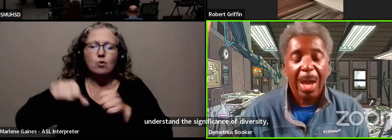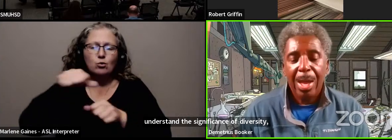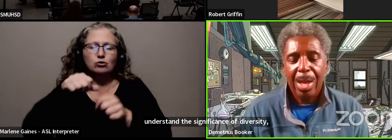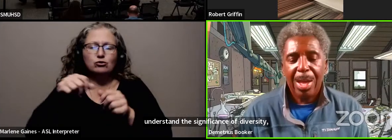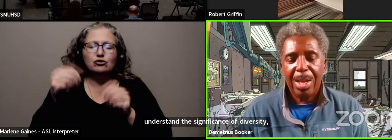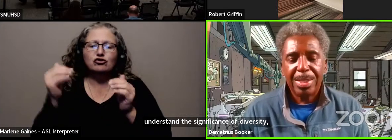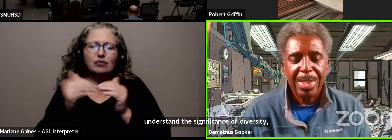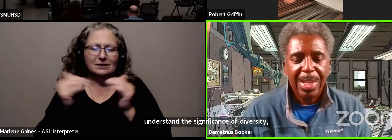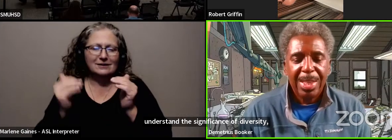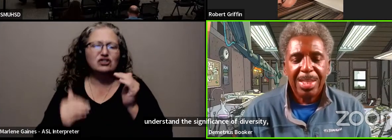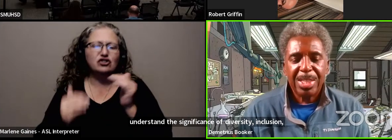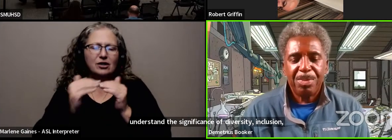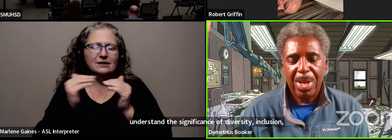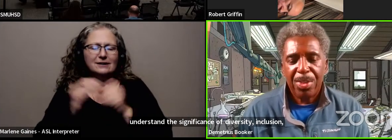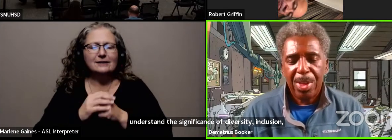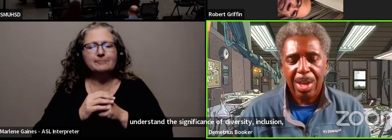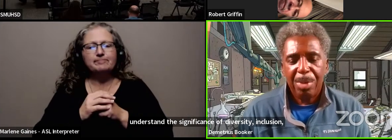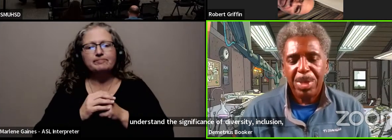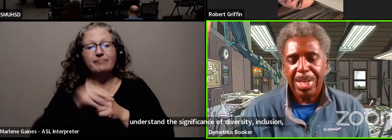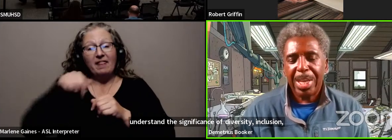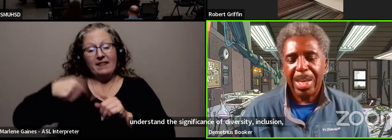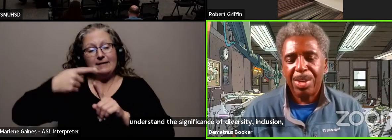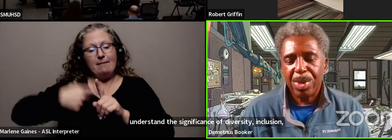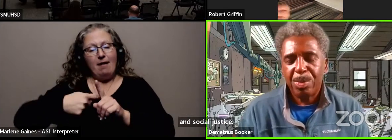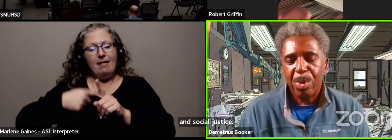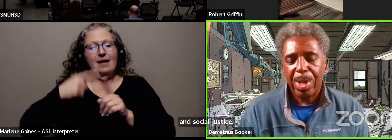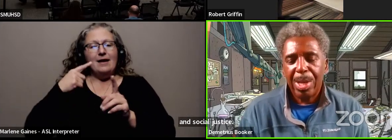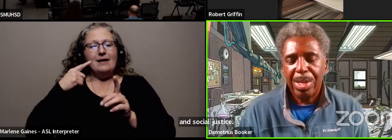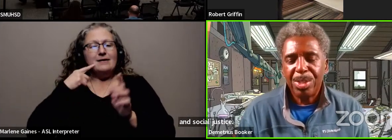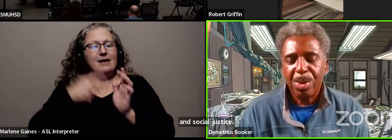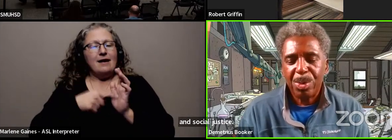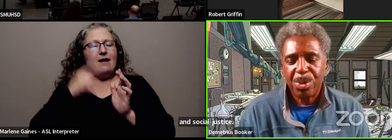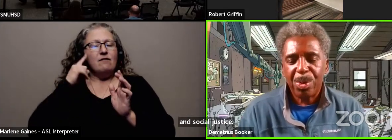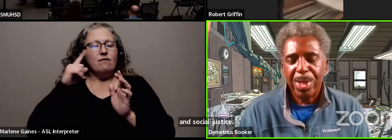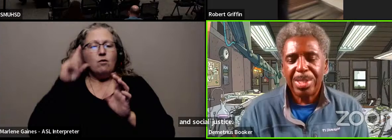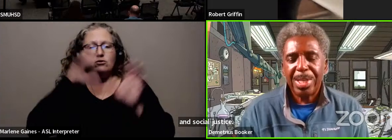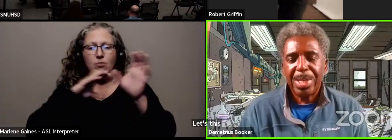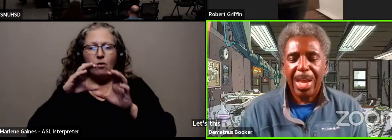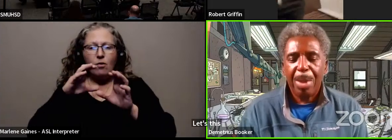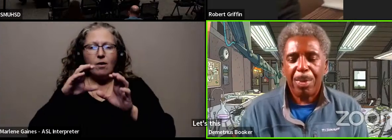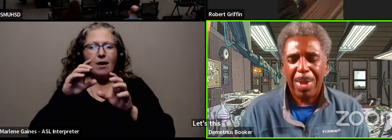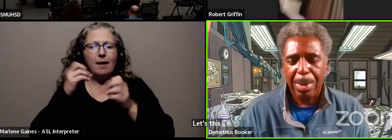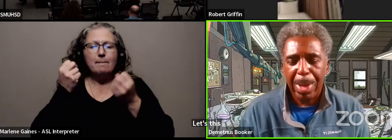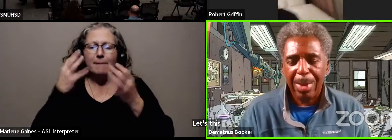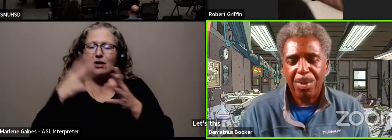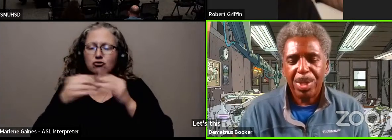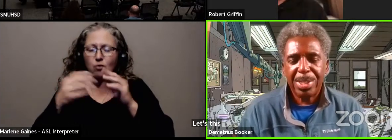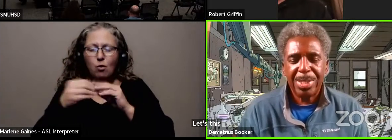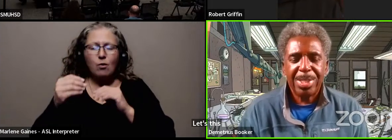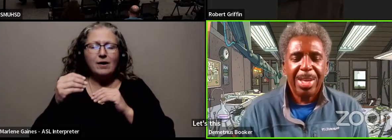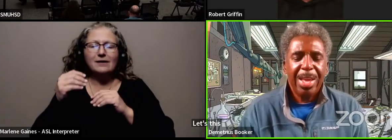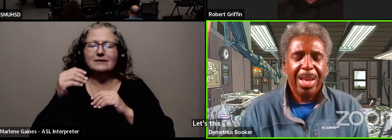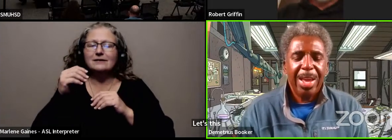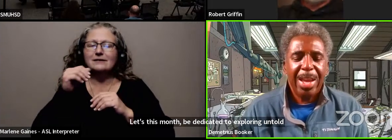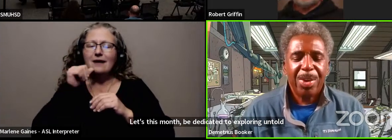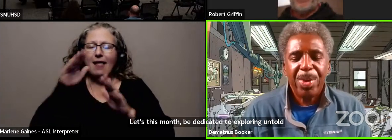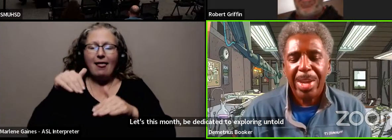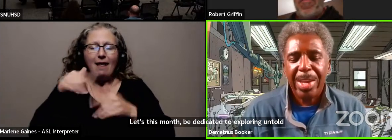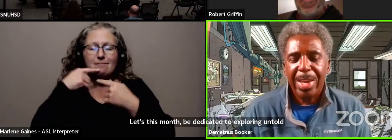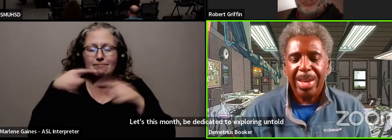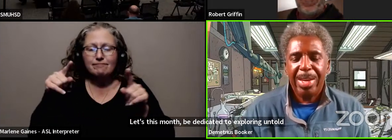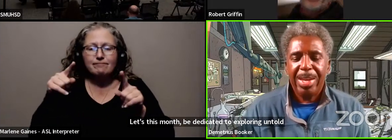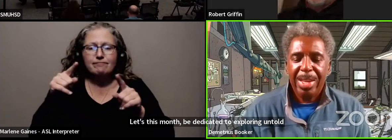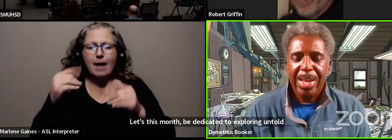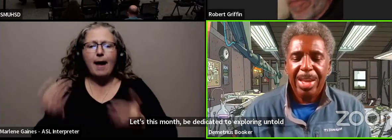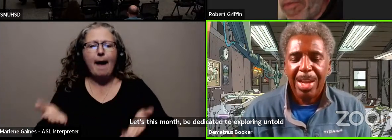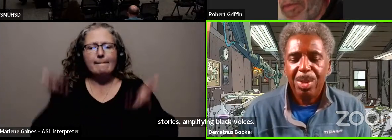justice. Let this month be dedicated to exploring untold stories, amplifying Black voices, and